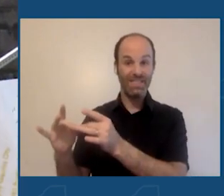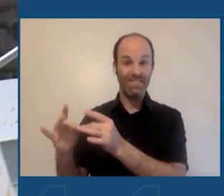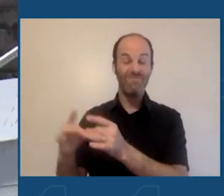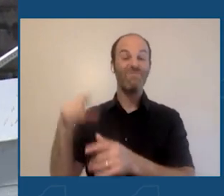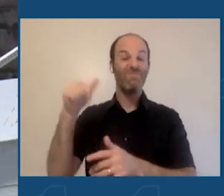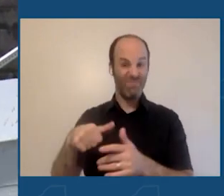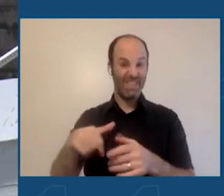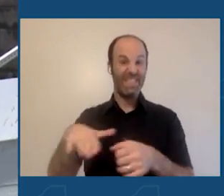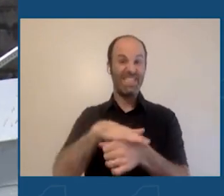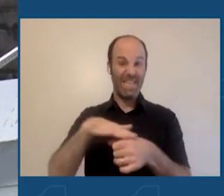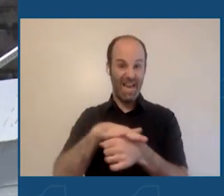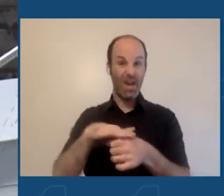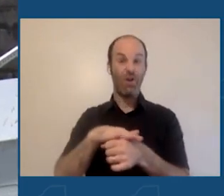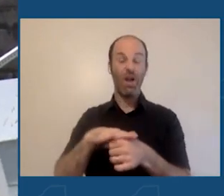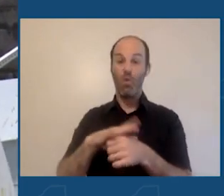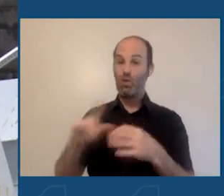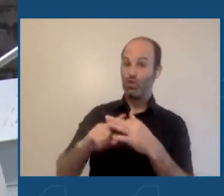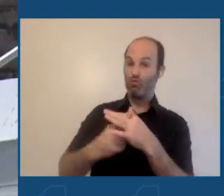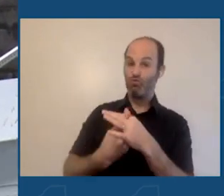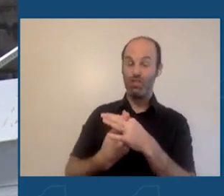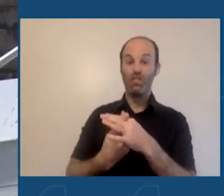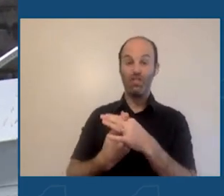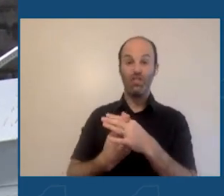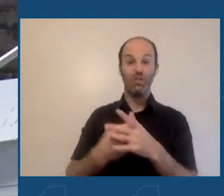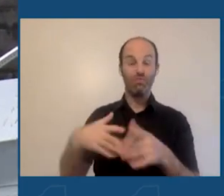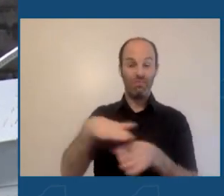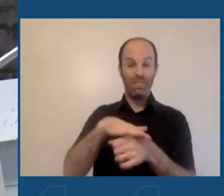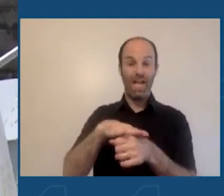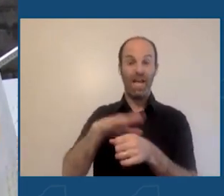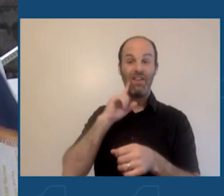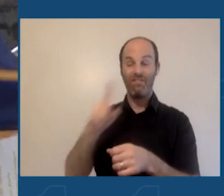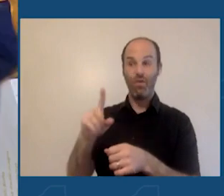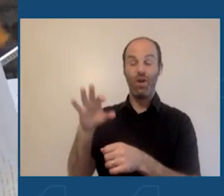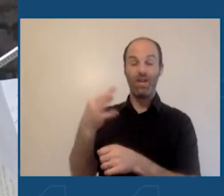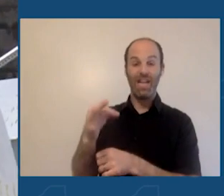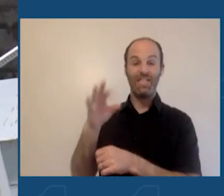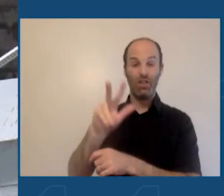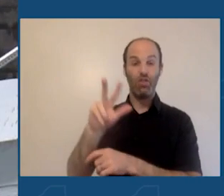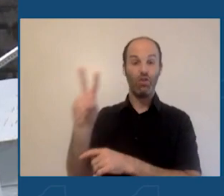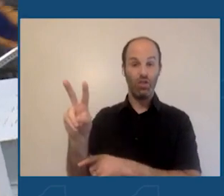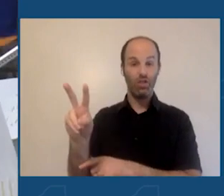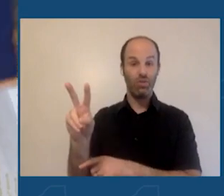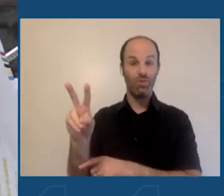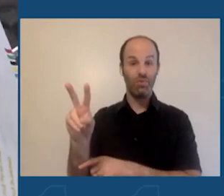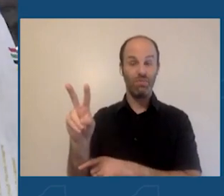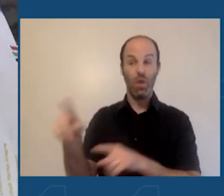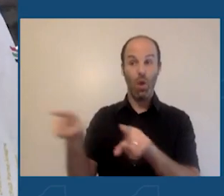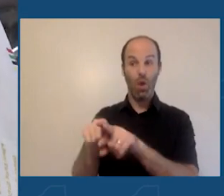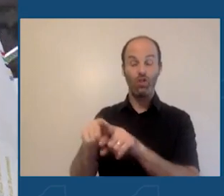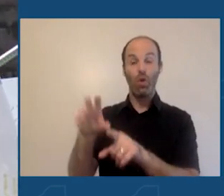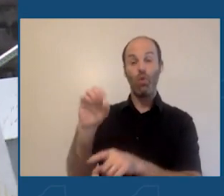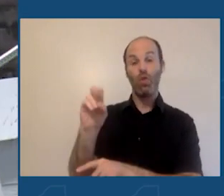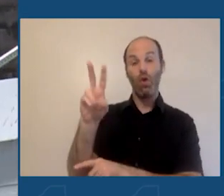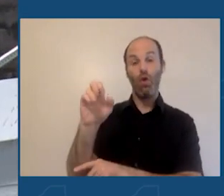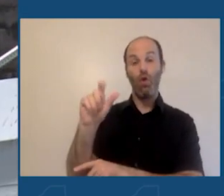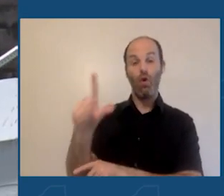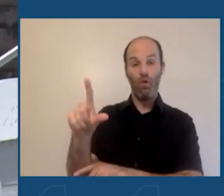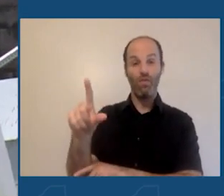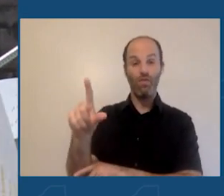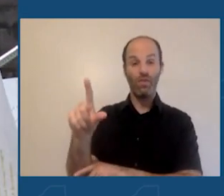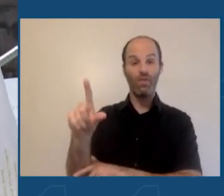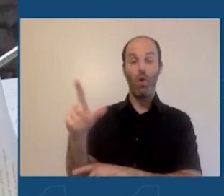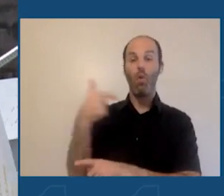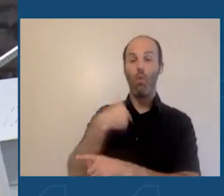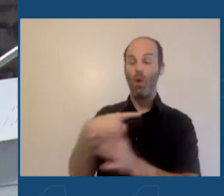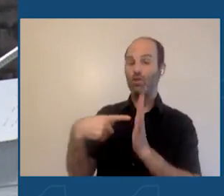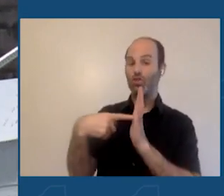for 1932. Also in 1932 at the Oval, we debuted